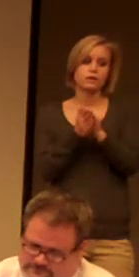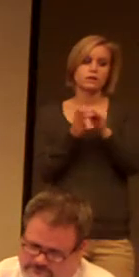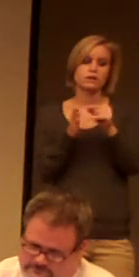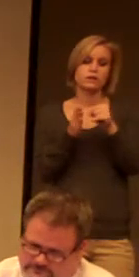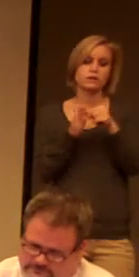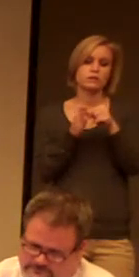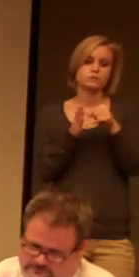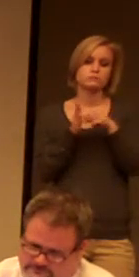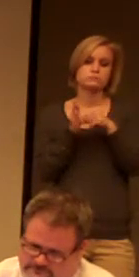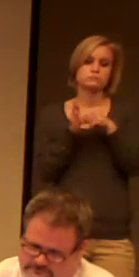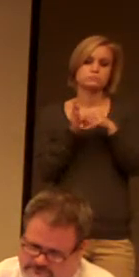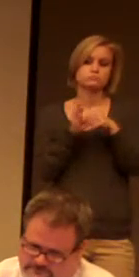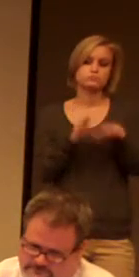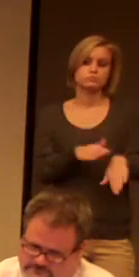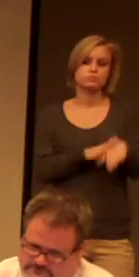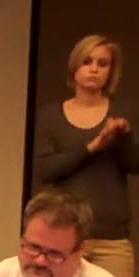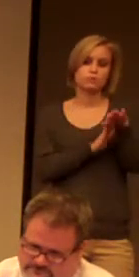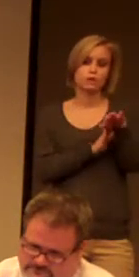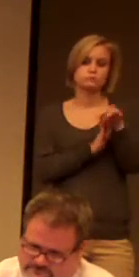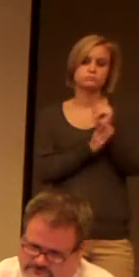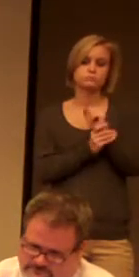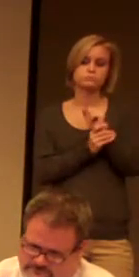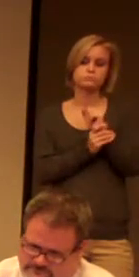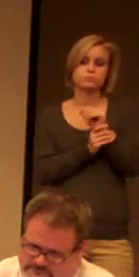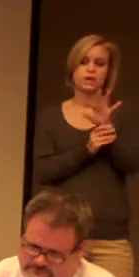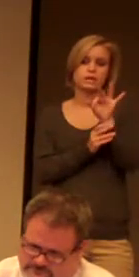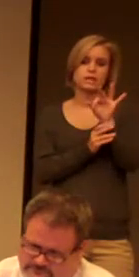these houses were put up about 1900.